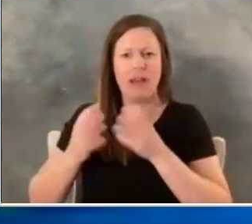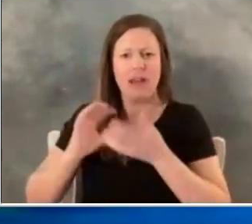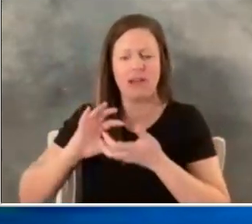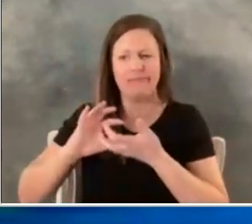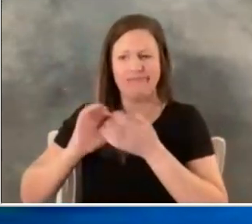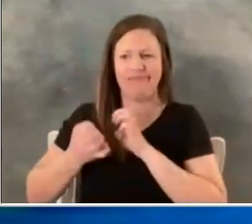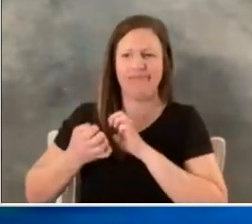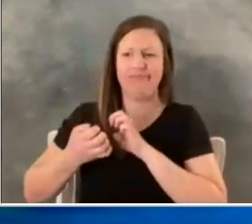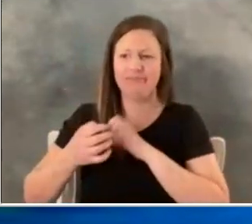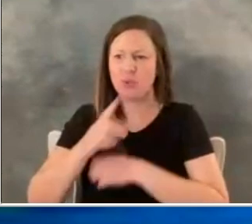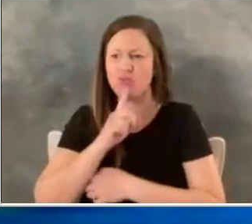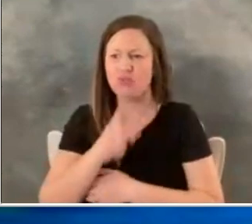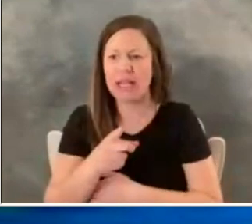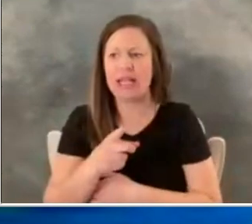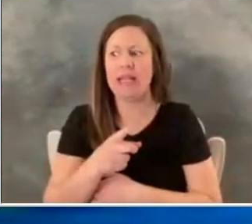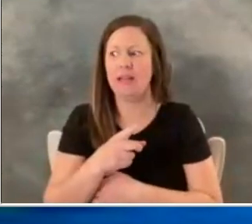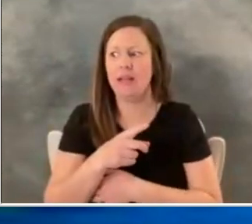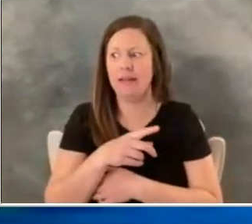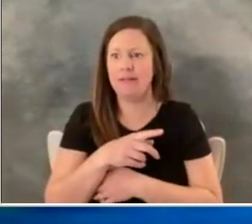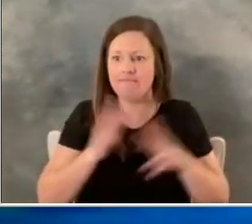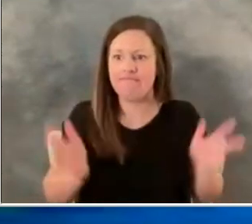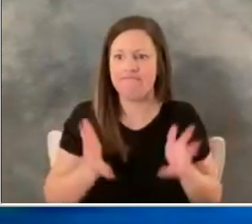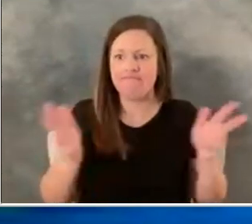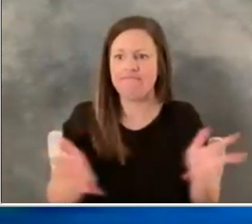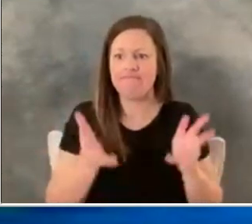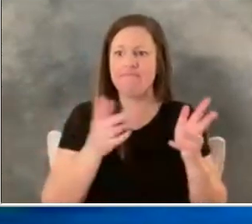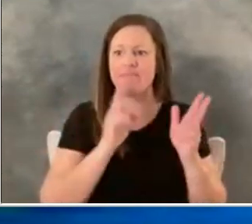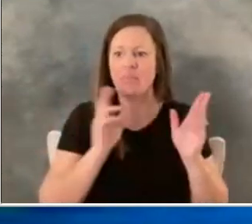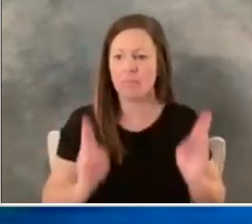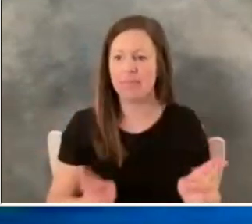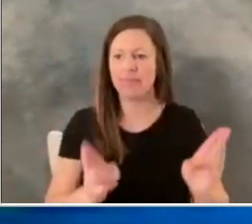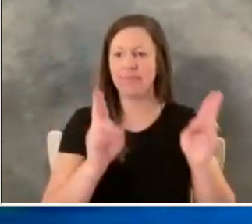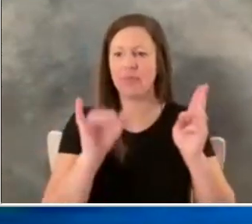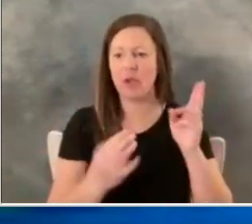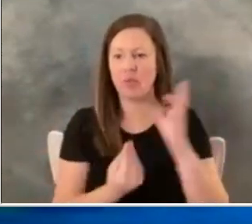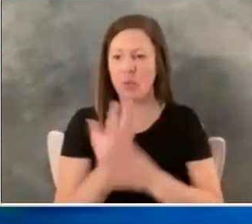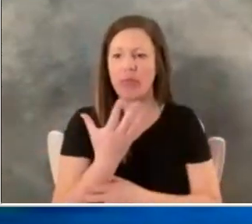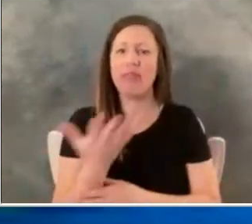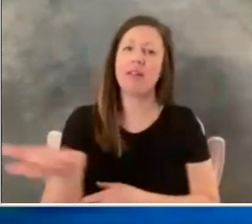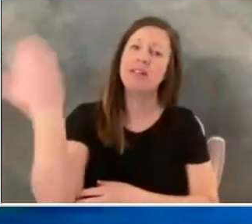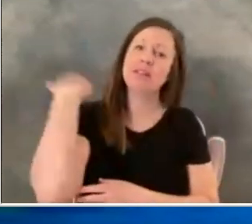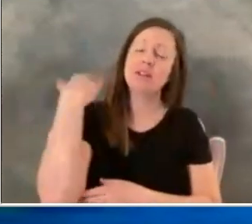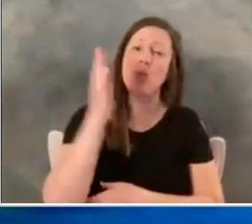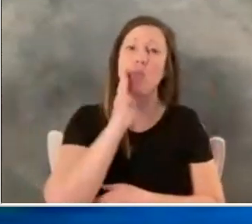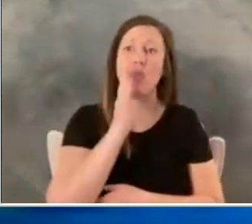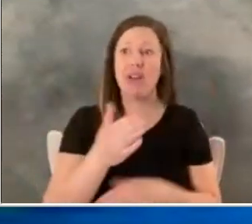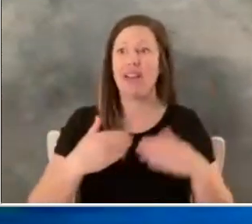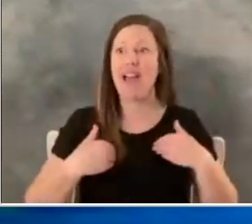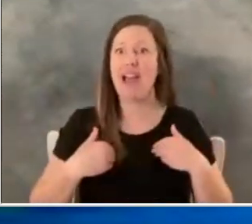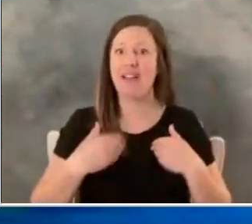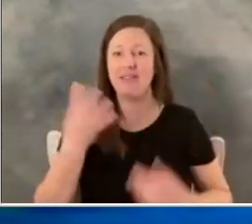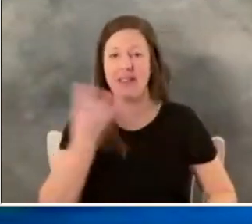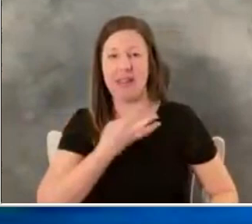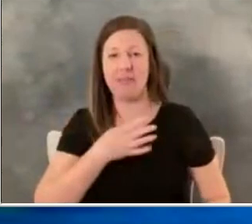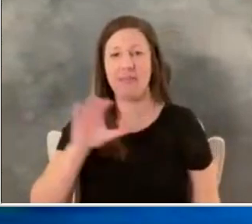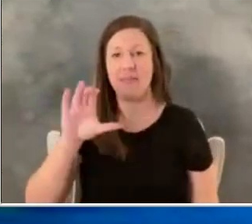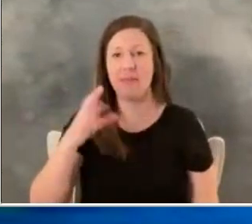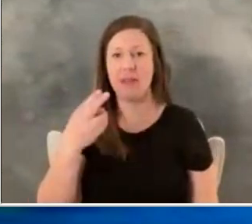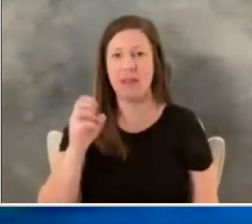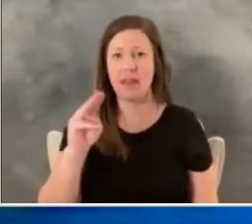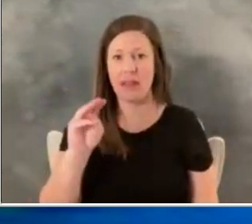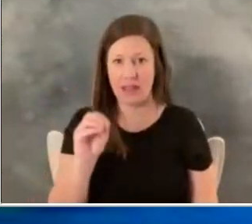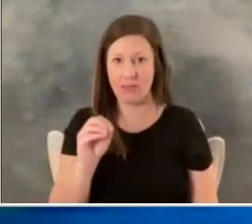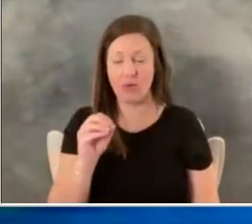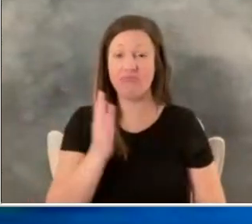essentially accelerate their growth. Once upon a time, we simply gave chemotherapy to everyone with lung cancer. Some